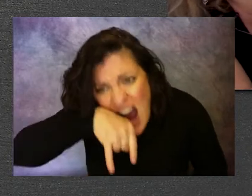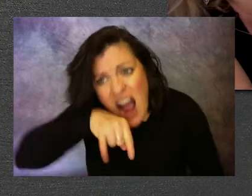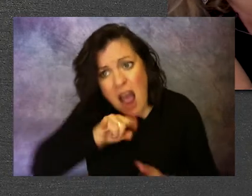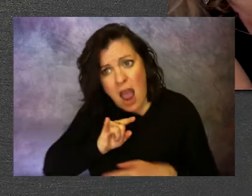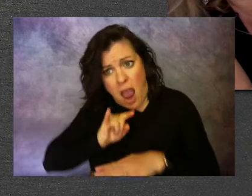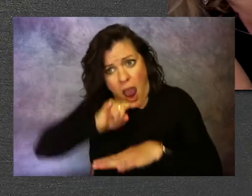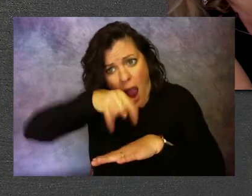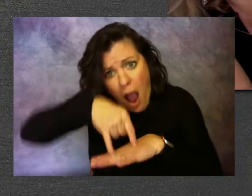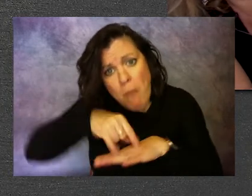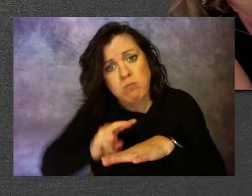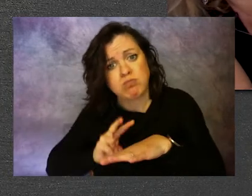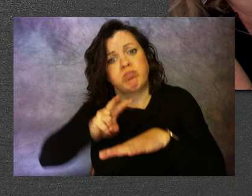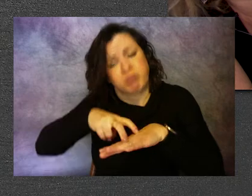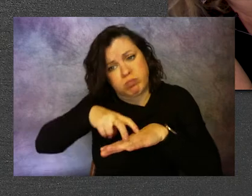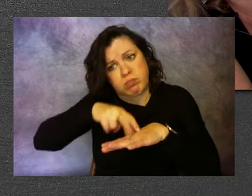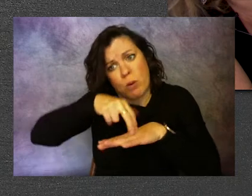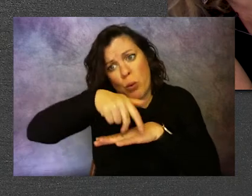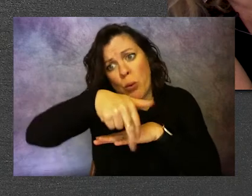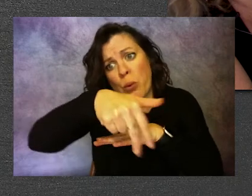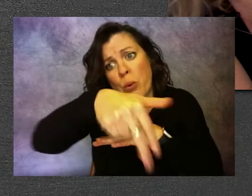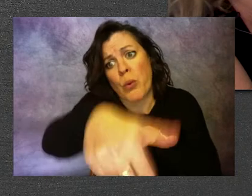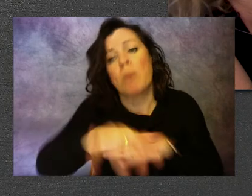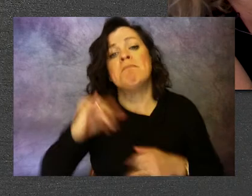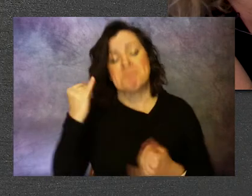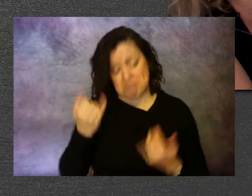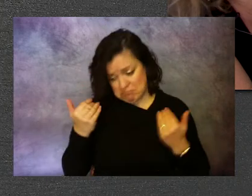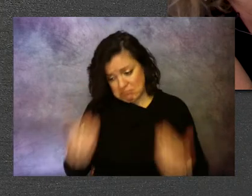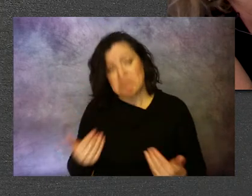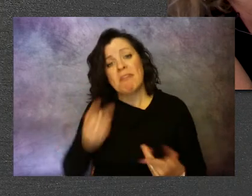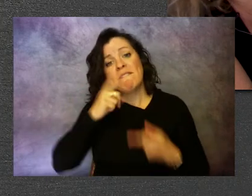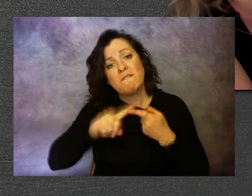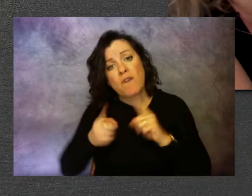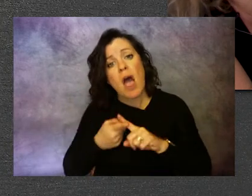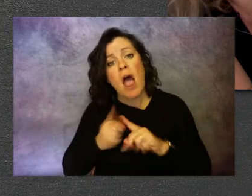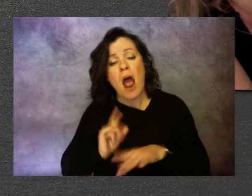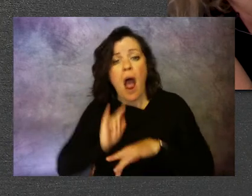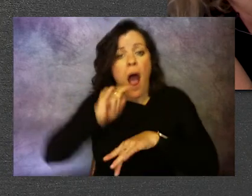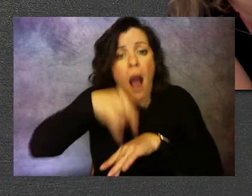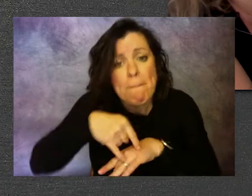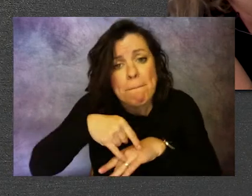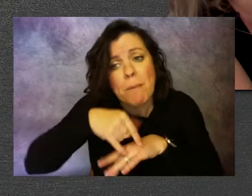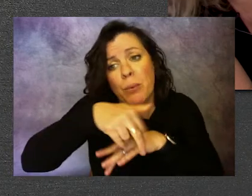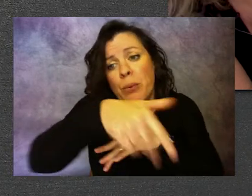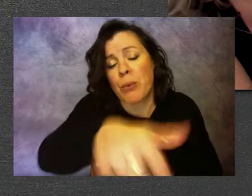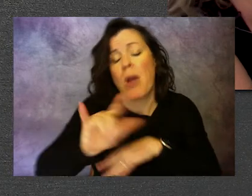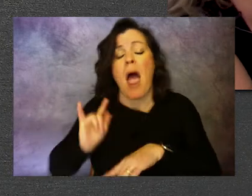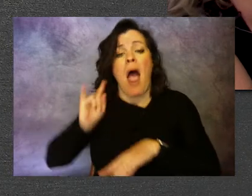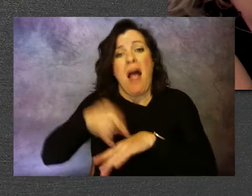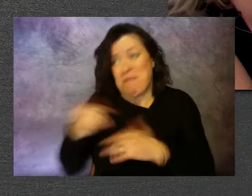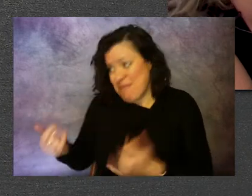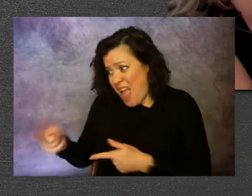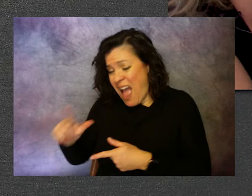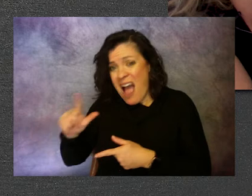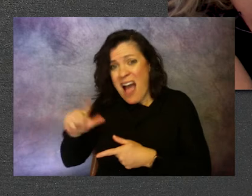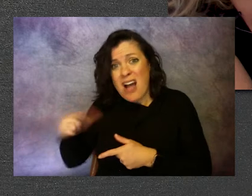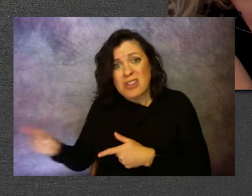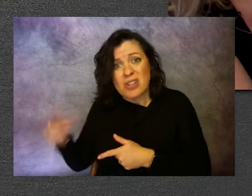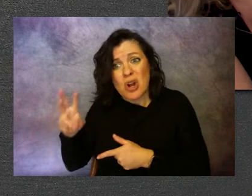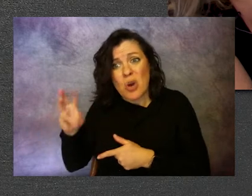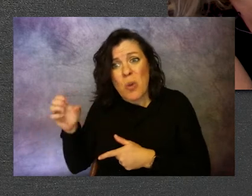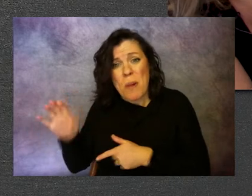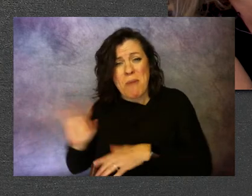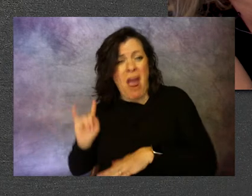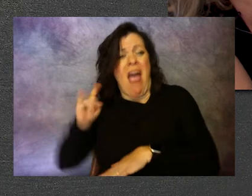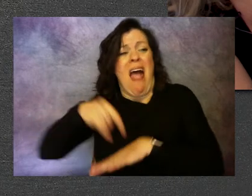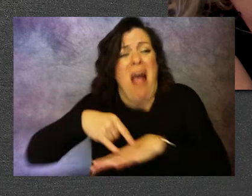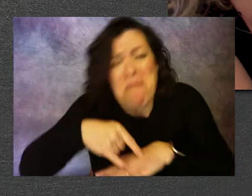and pulled herself up onto the ice floe. Wilbur poked his tusks into the ice and, "Ow!"